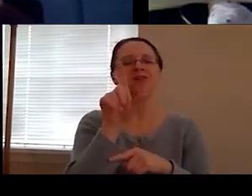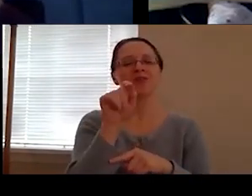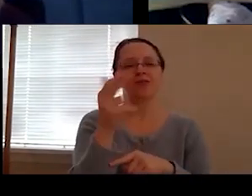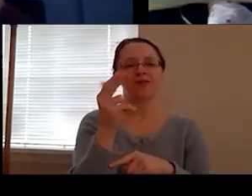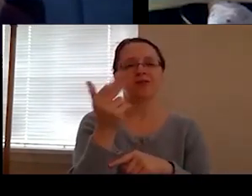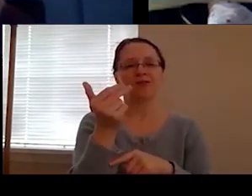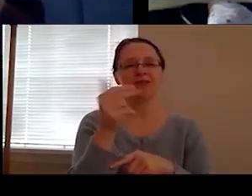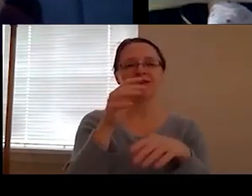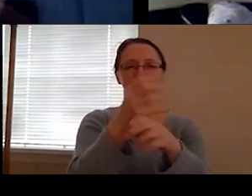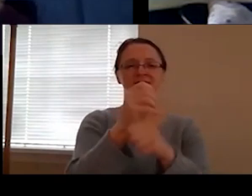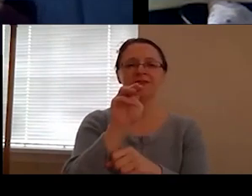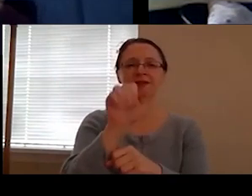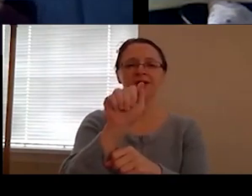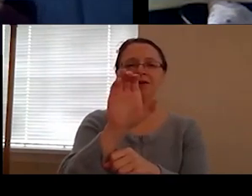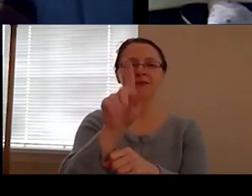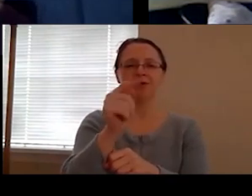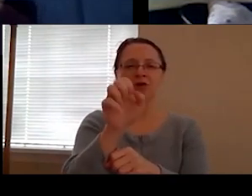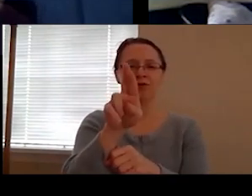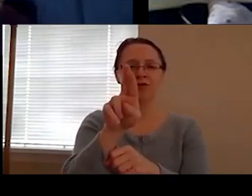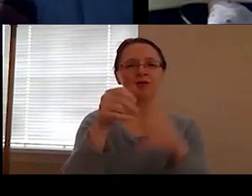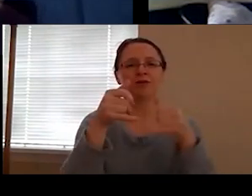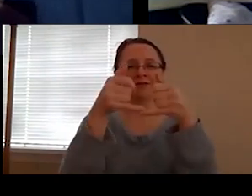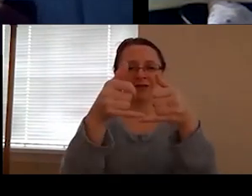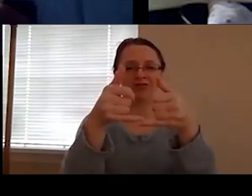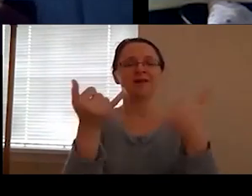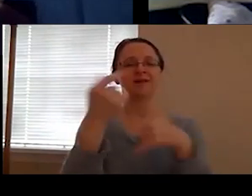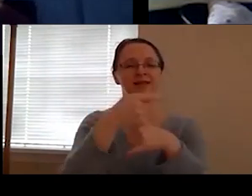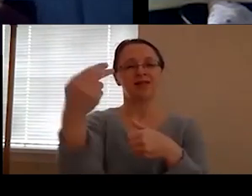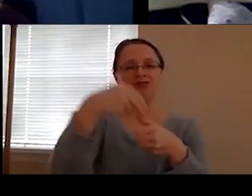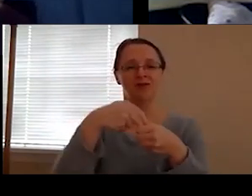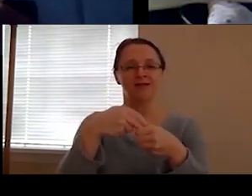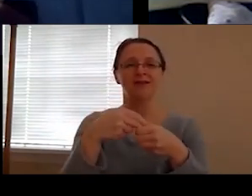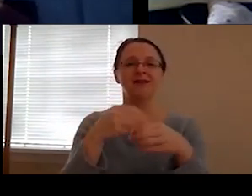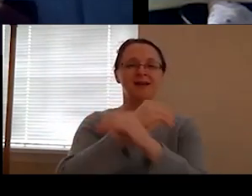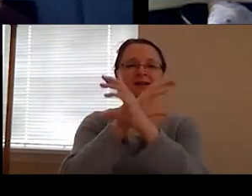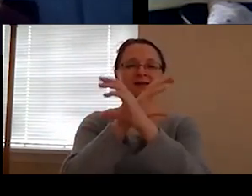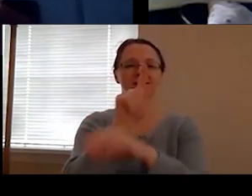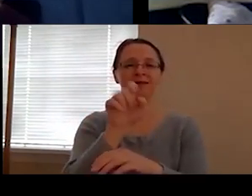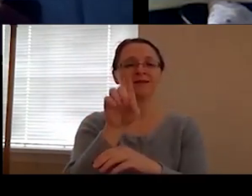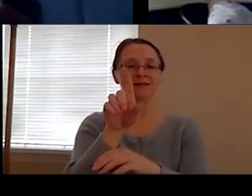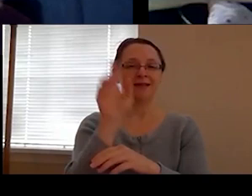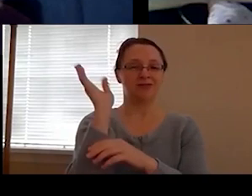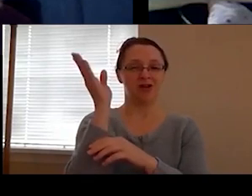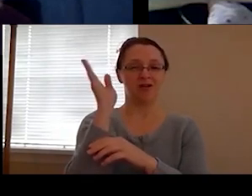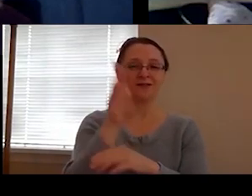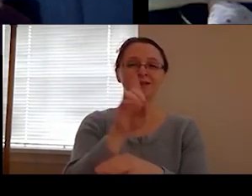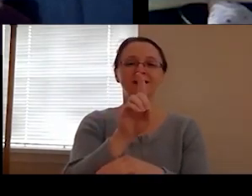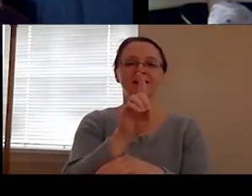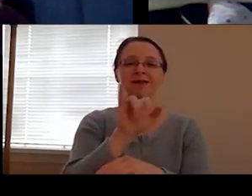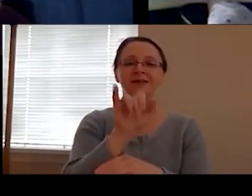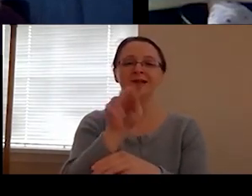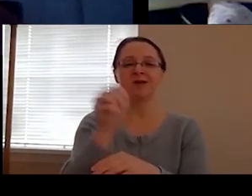MacArthur Fellowship, also known as a Genius Grant. Today, she joins us on Chet Talks. Dina, welcome to Chet